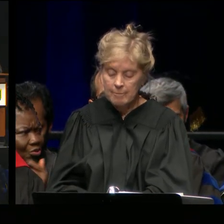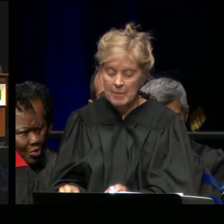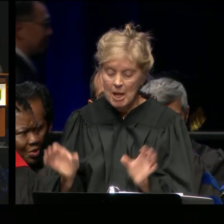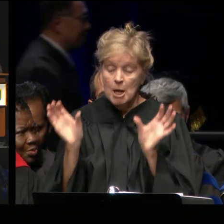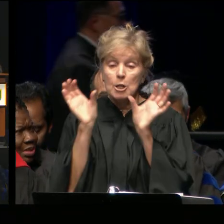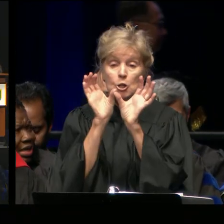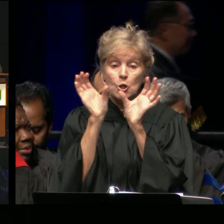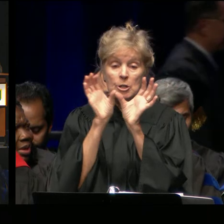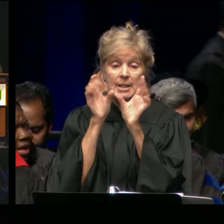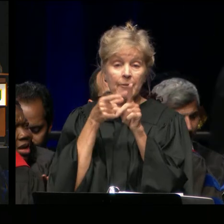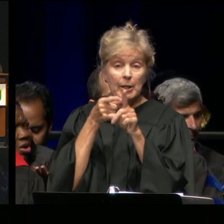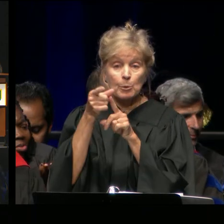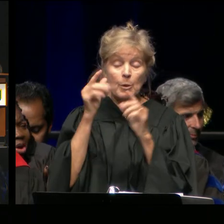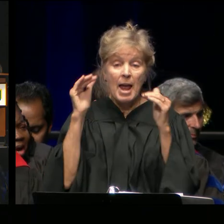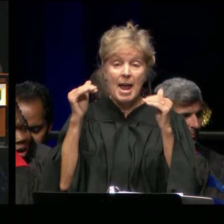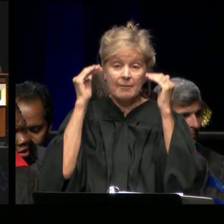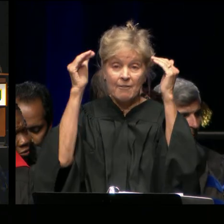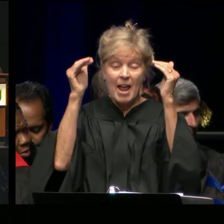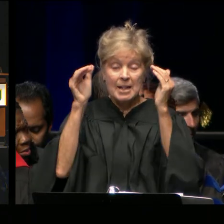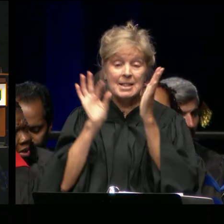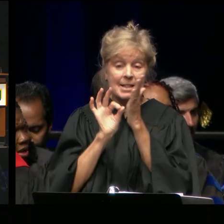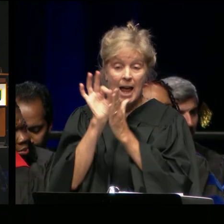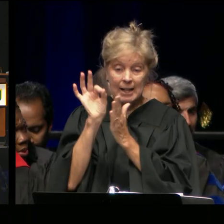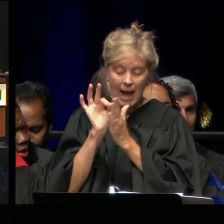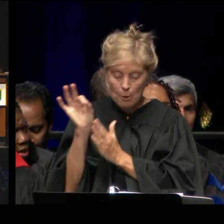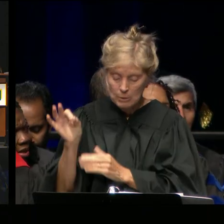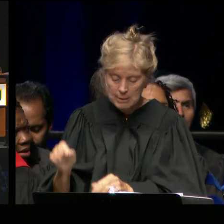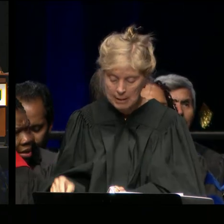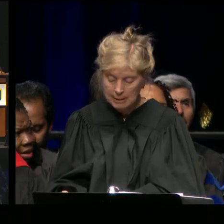Certificate in Advanced Accounting.